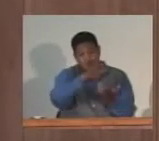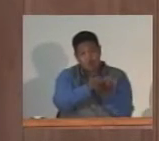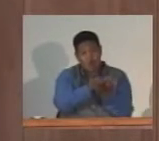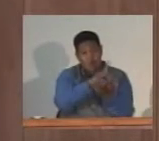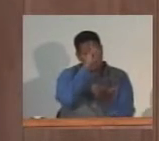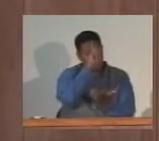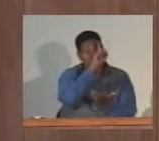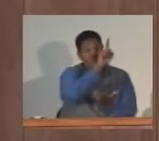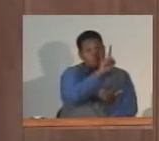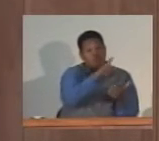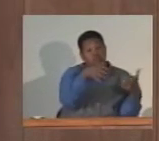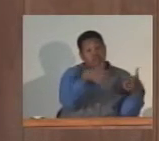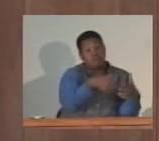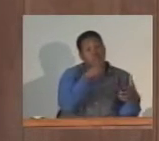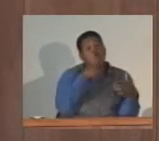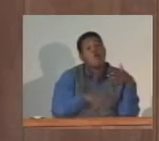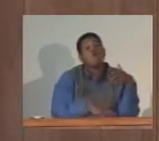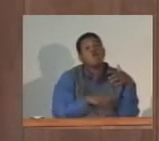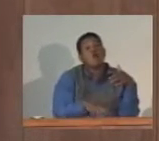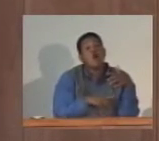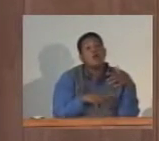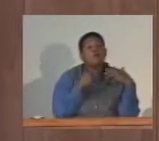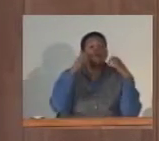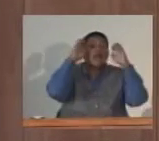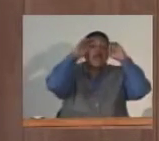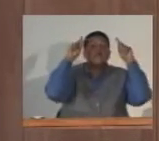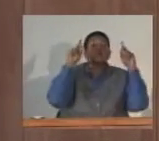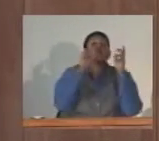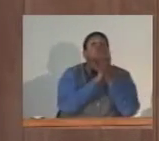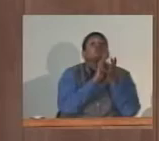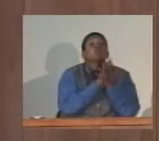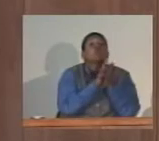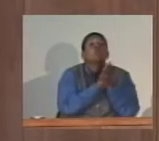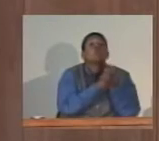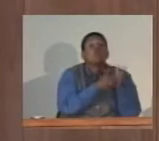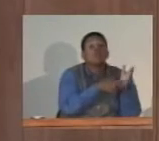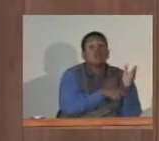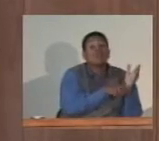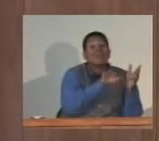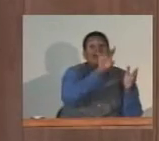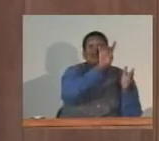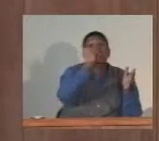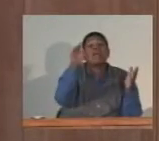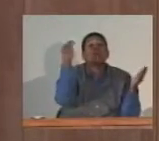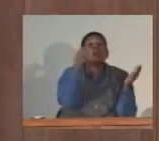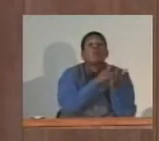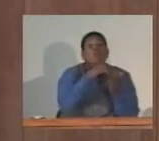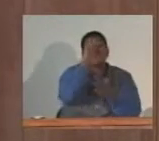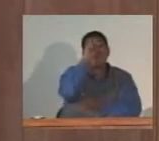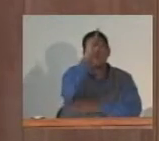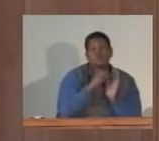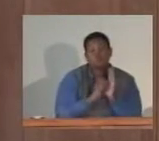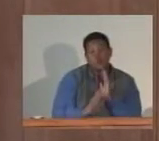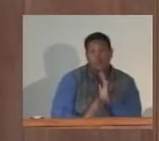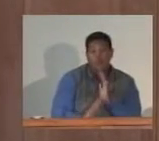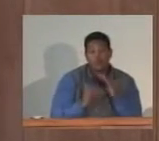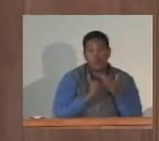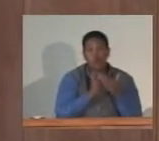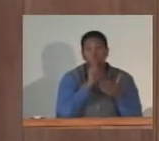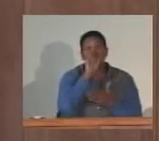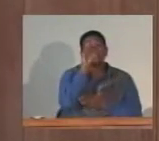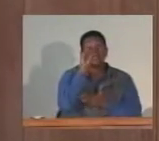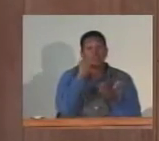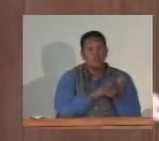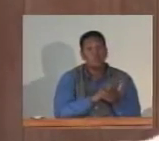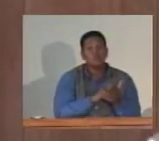unit per capita of primary education is approximately 88,000, closer now to 90,000.